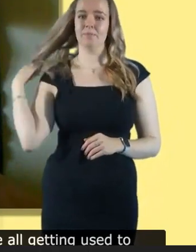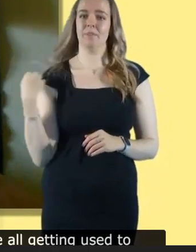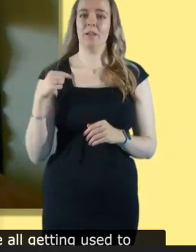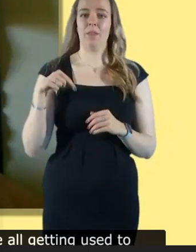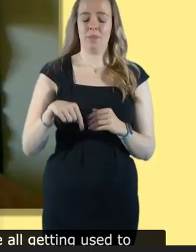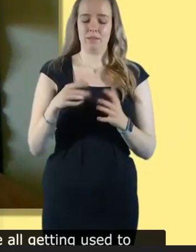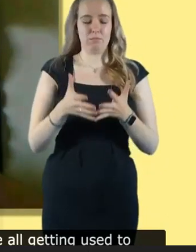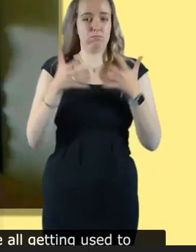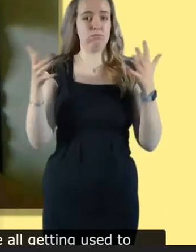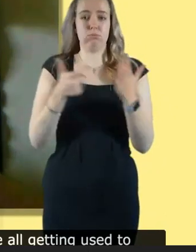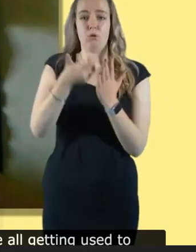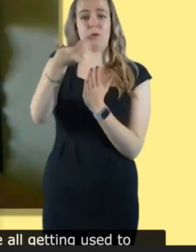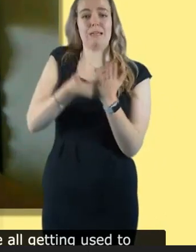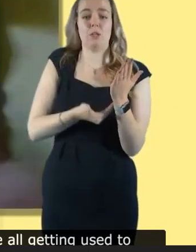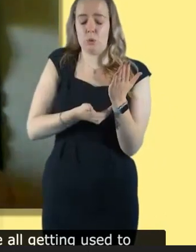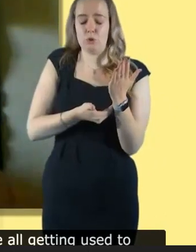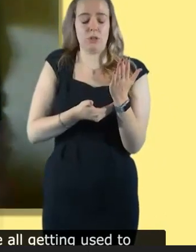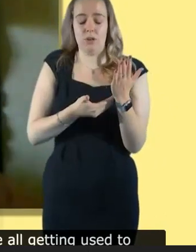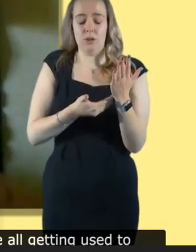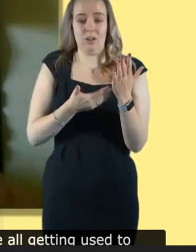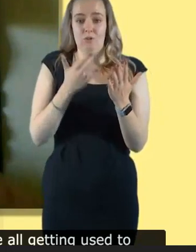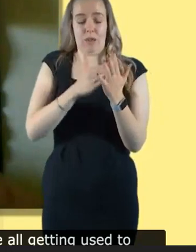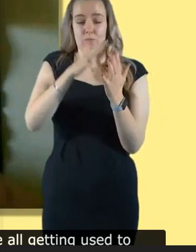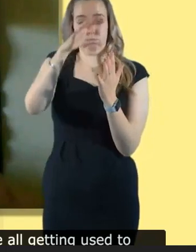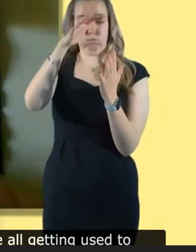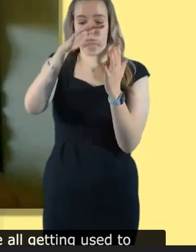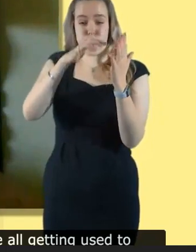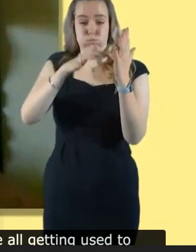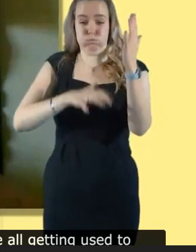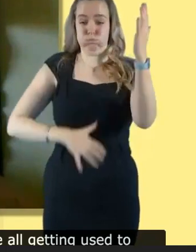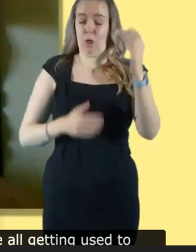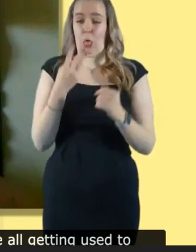which is obviously way too much to speak about in 3 minutes,